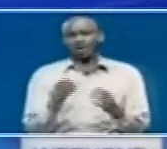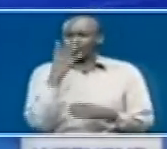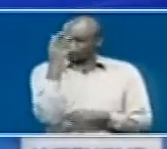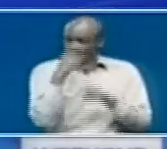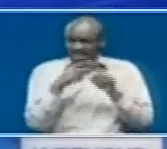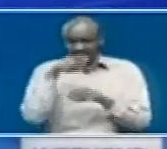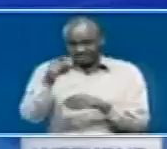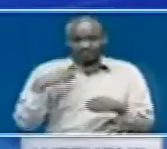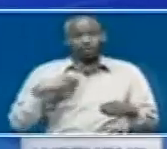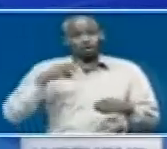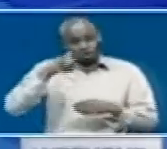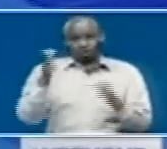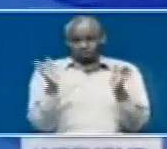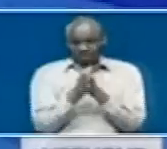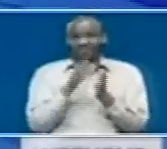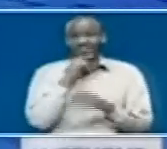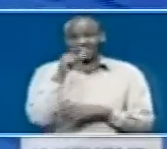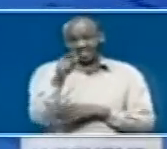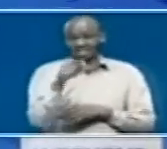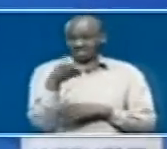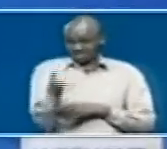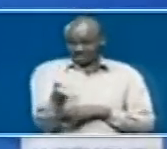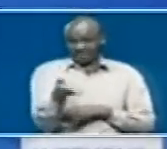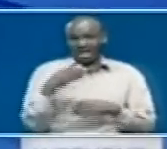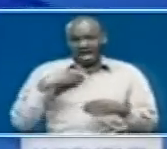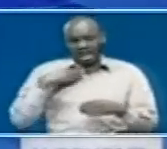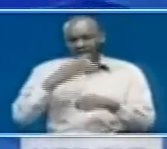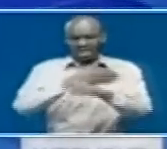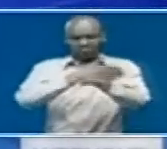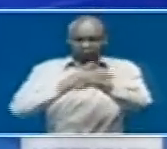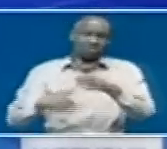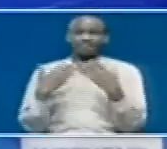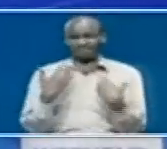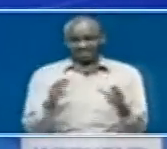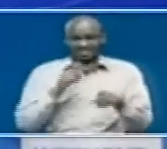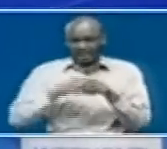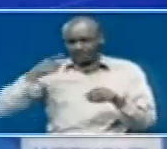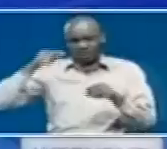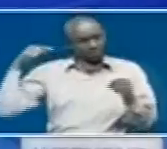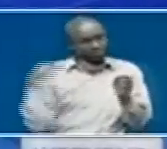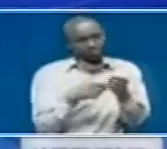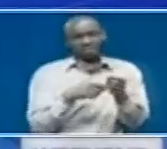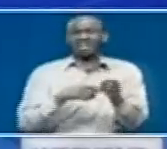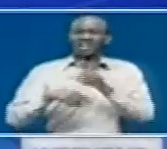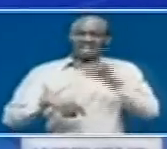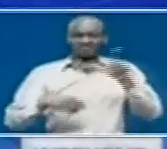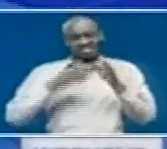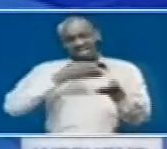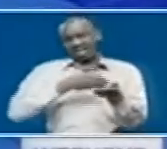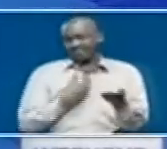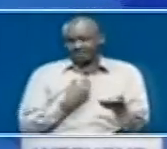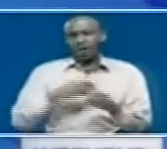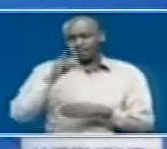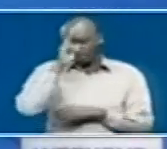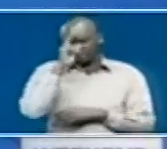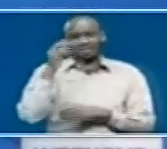Ali, who was shot together with his father in Changamwe, had his leg amputated after a bullet destroyed his left leg. Police believe